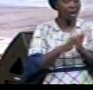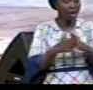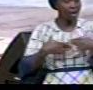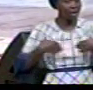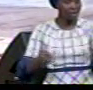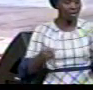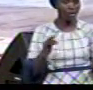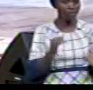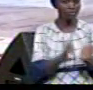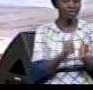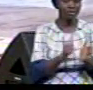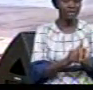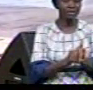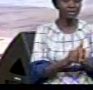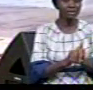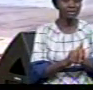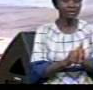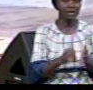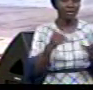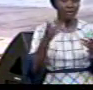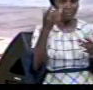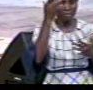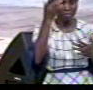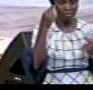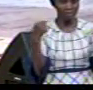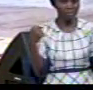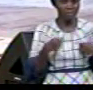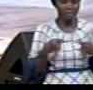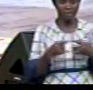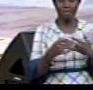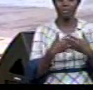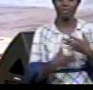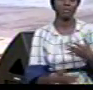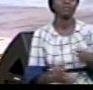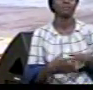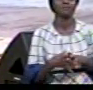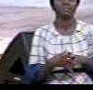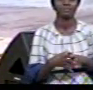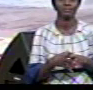that plague. Healed of that plague.